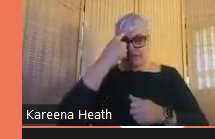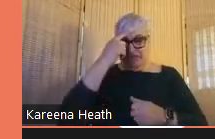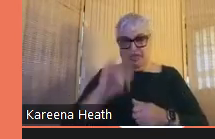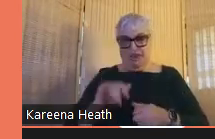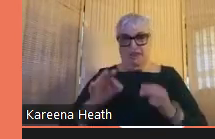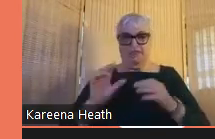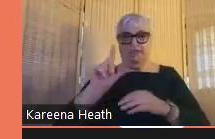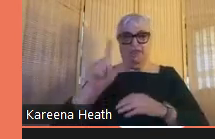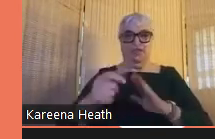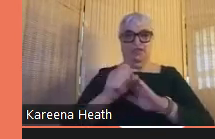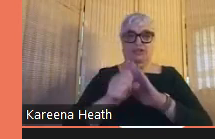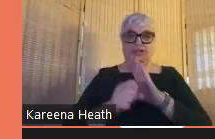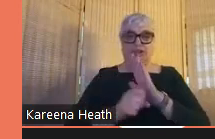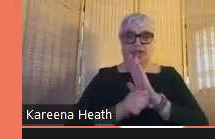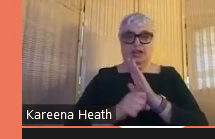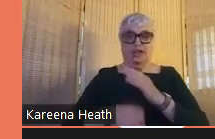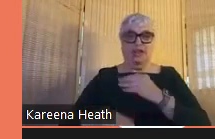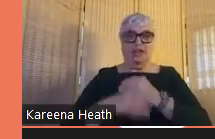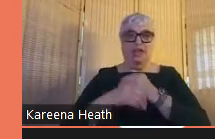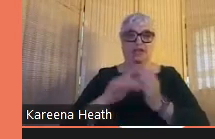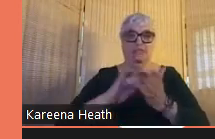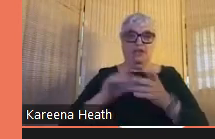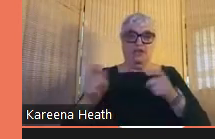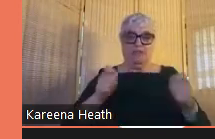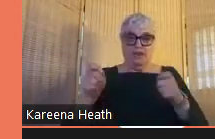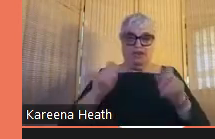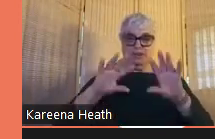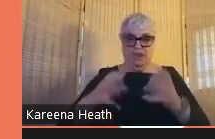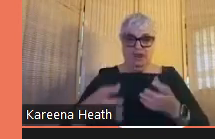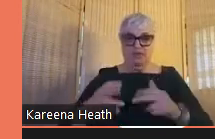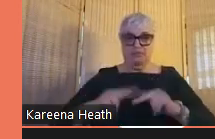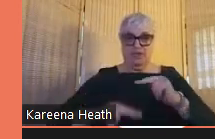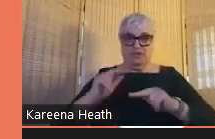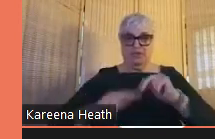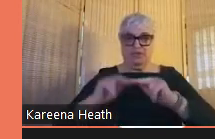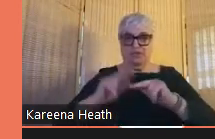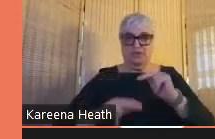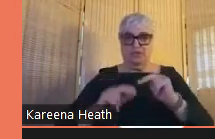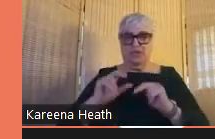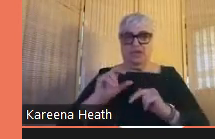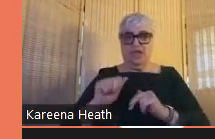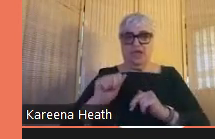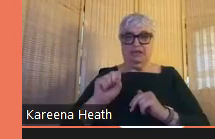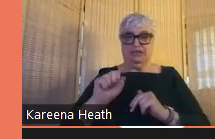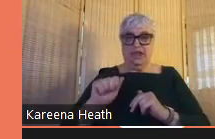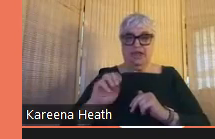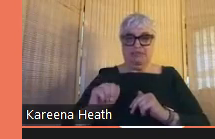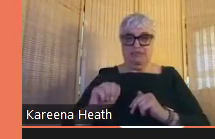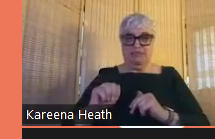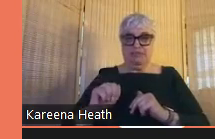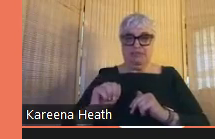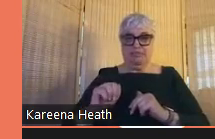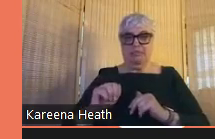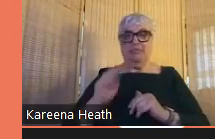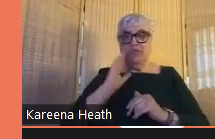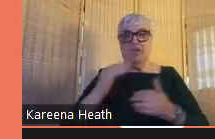future state there is room for a medically managed category, or as that builds into future ASAM revisions, there would be room for